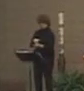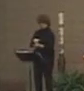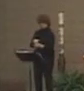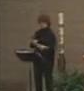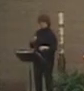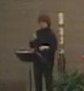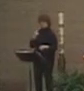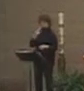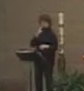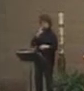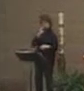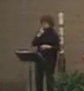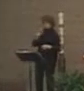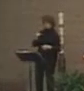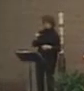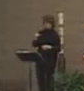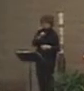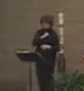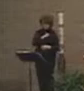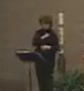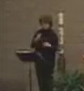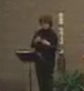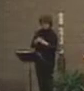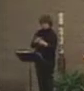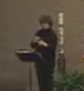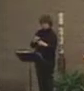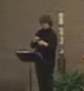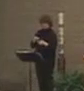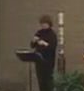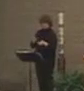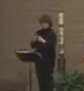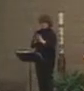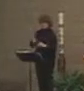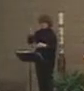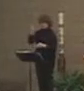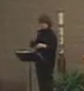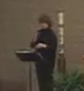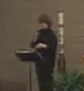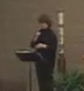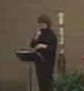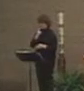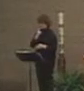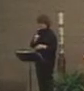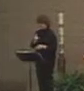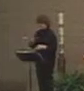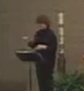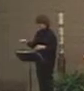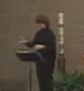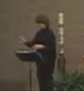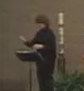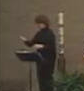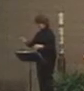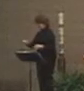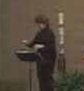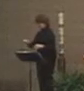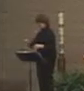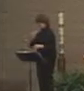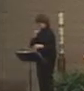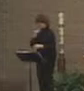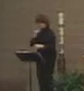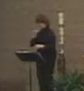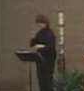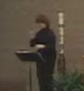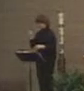to do. Not an easy task, because this man who has taken care of him his entire life, he now has to go to on God's